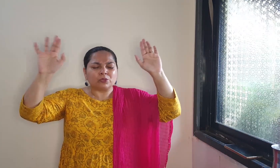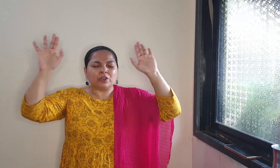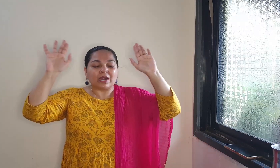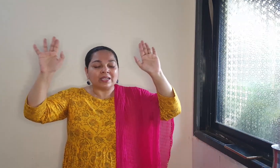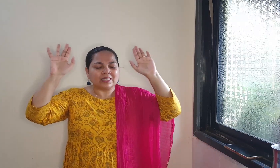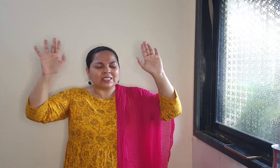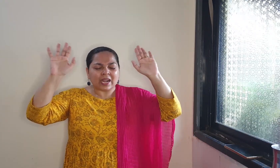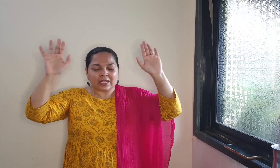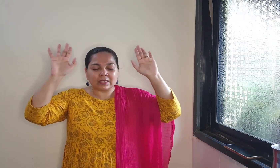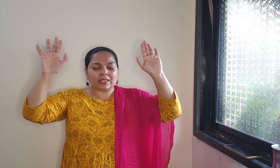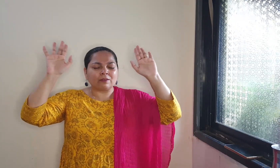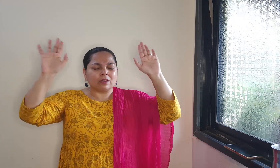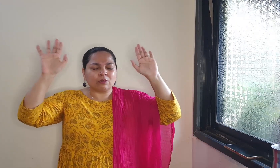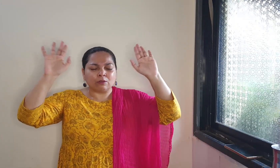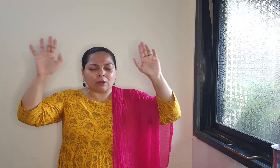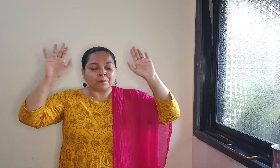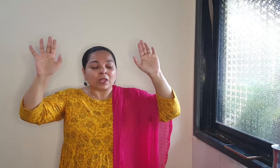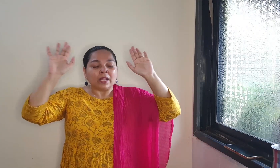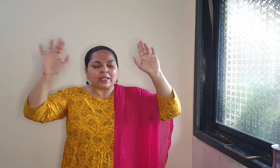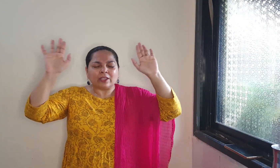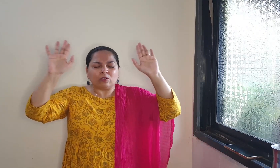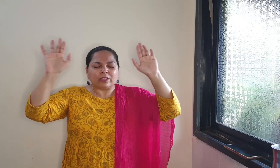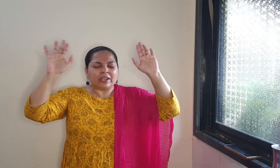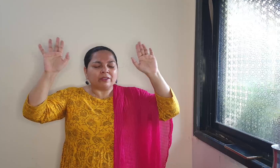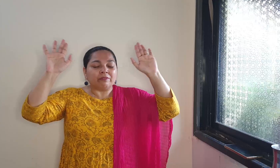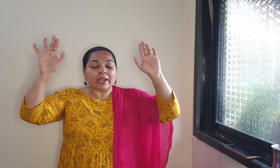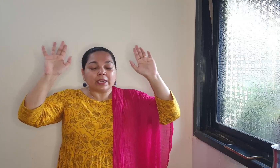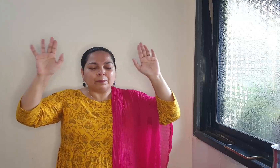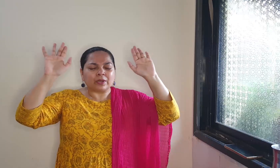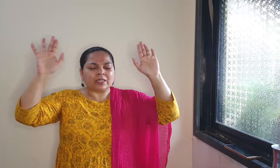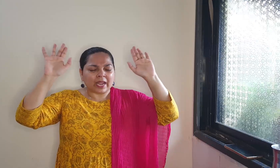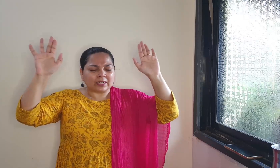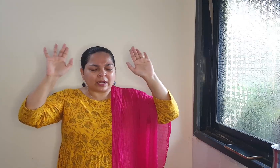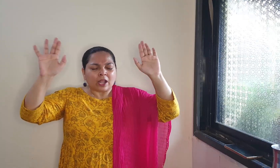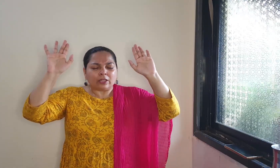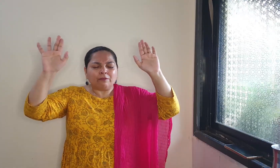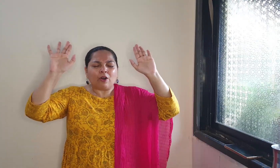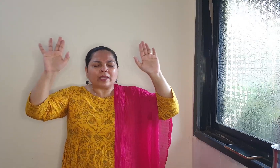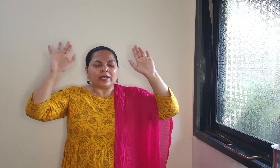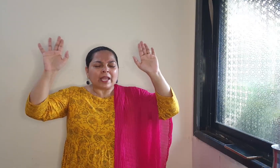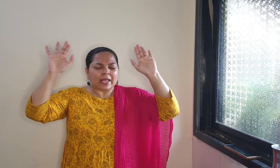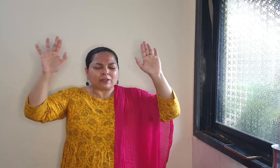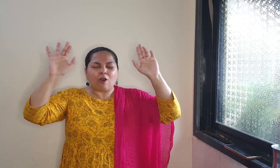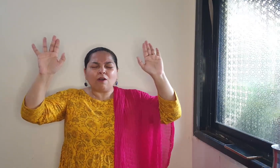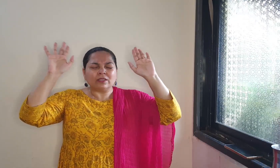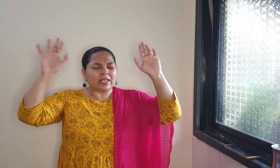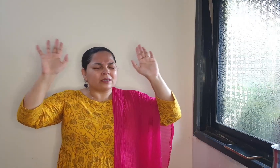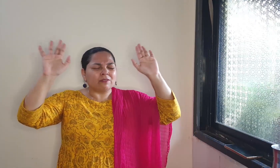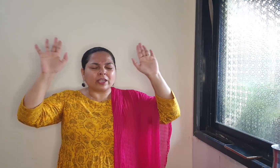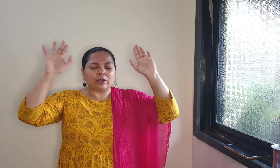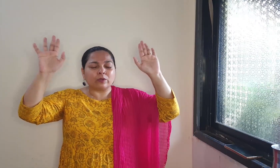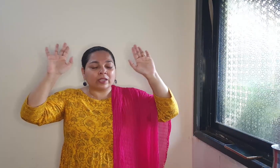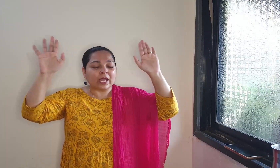at work. The spirit of understanding is at work, O Lord. Thank you, Lord. They are divinely protected. They walk in health. All